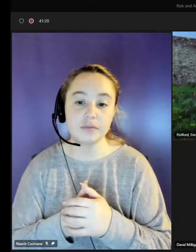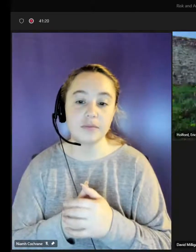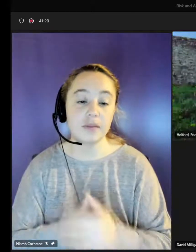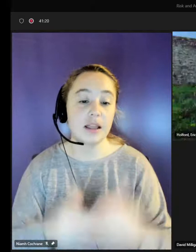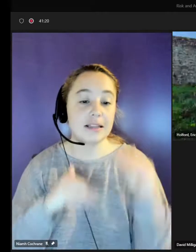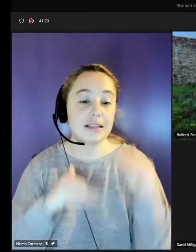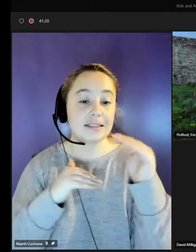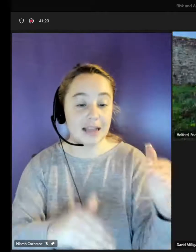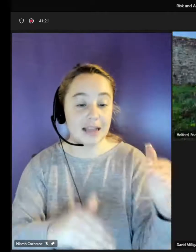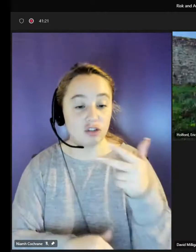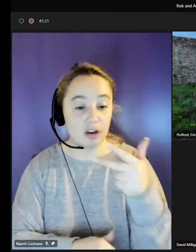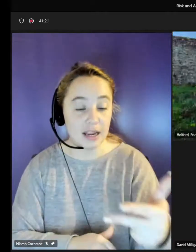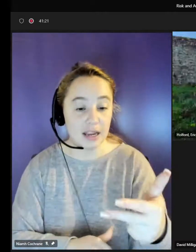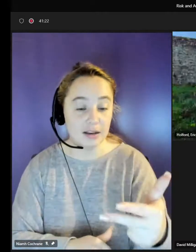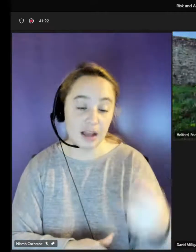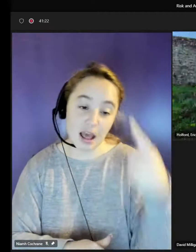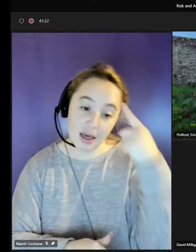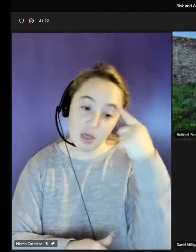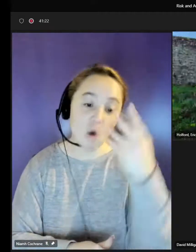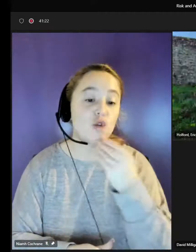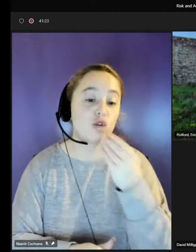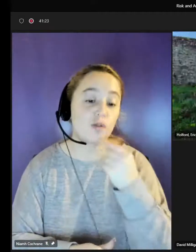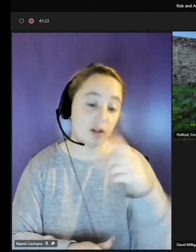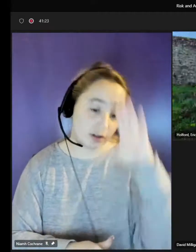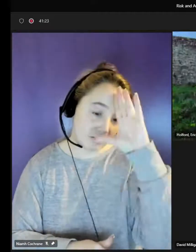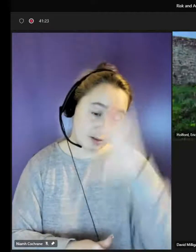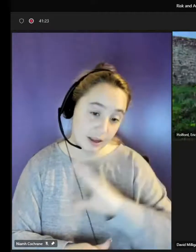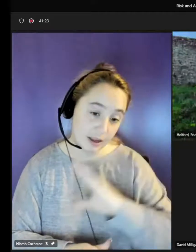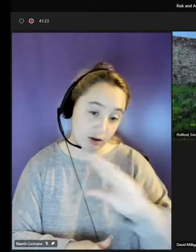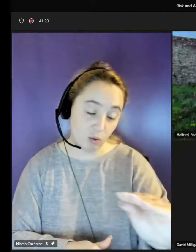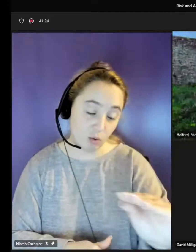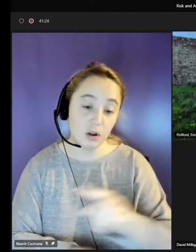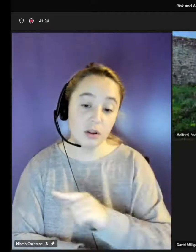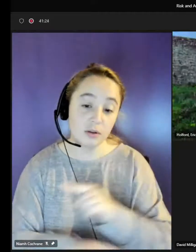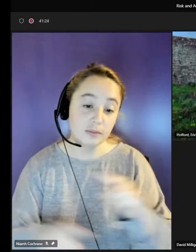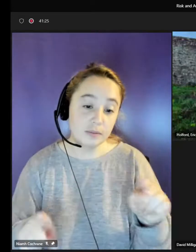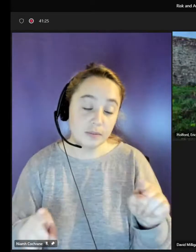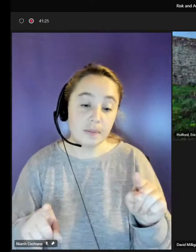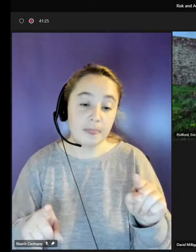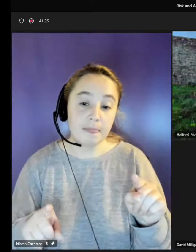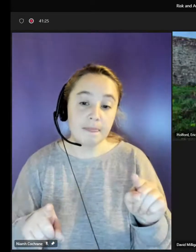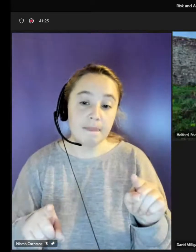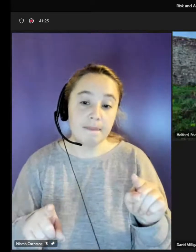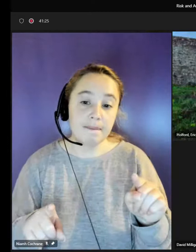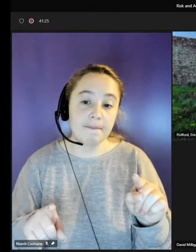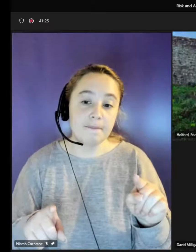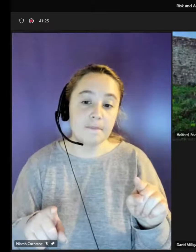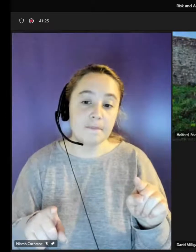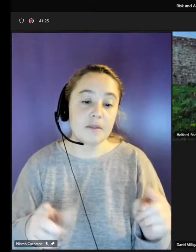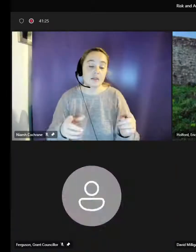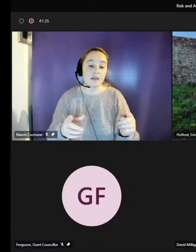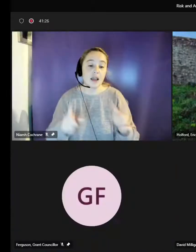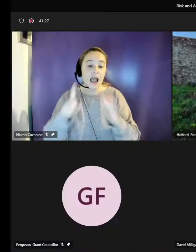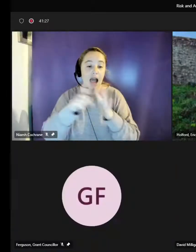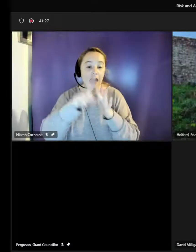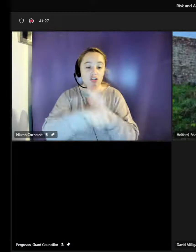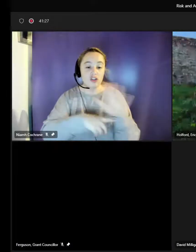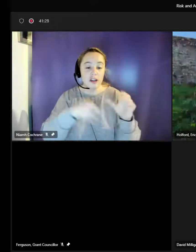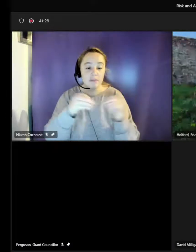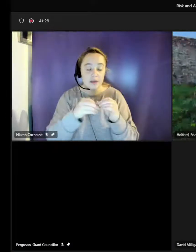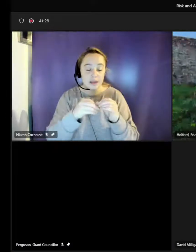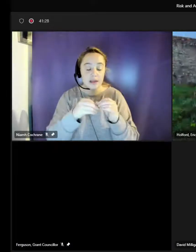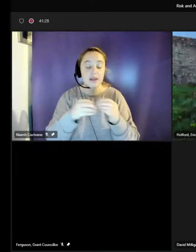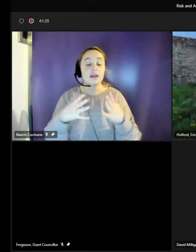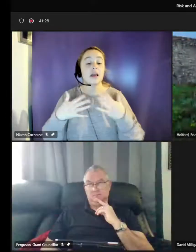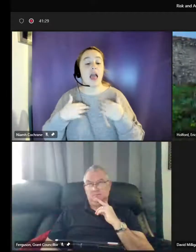section 8. I thought it might be useful for you to know that, as you were aware, the Integrated Joint Board Health and Social